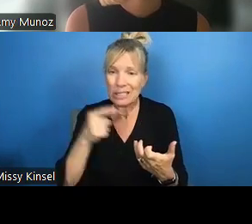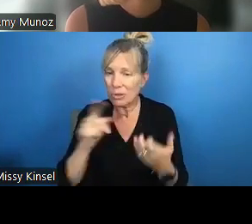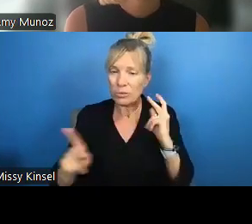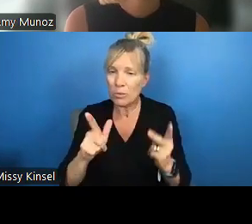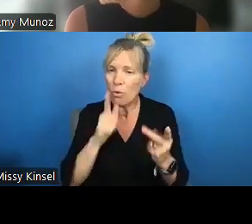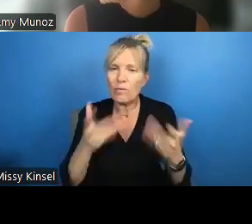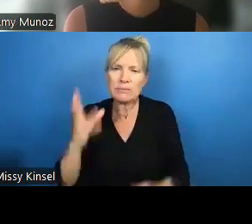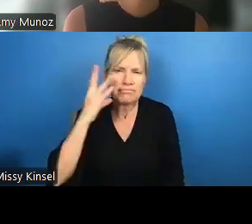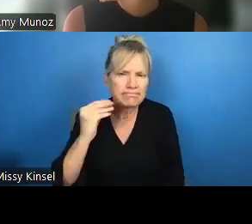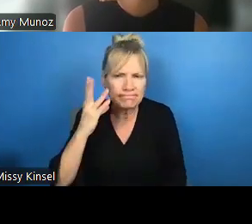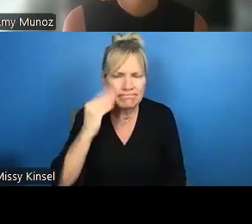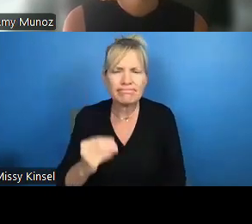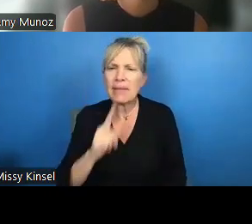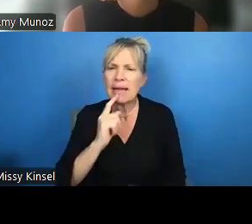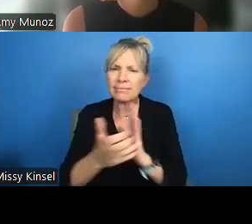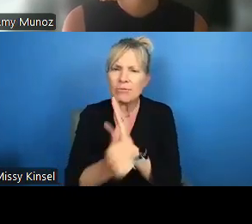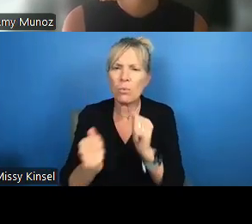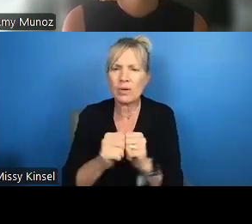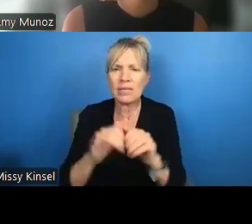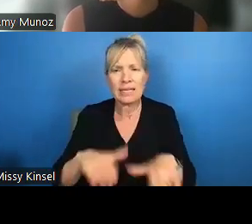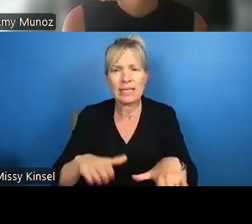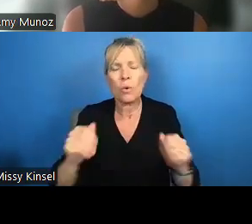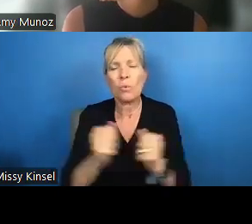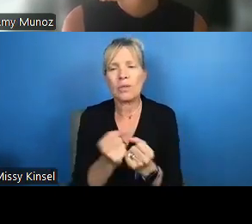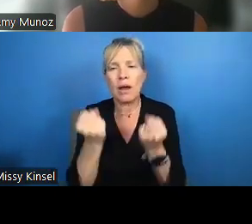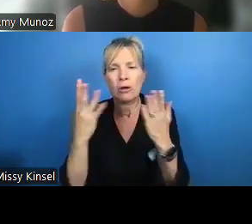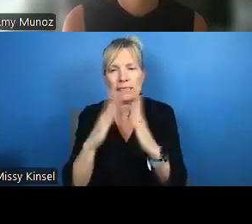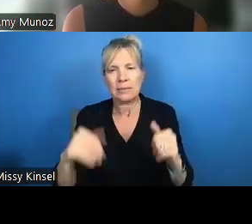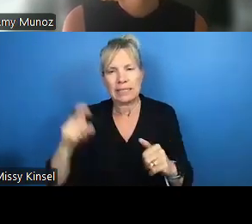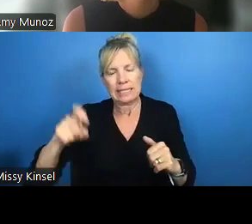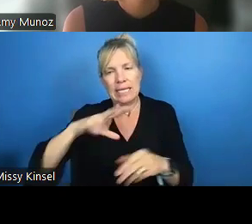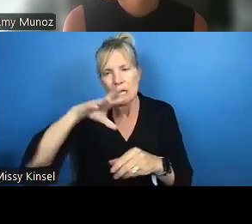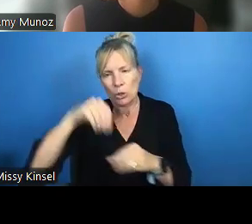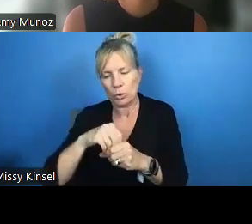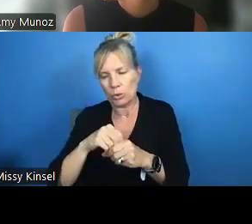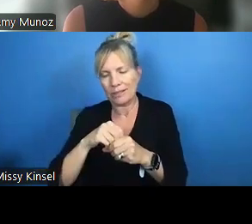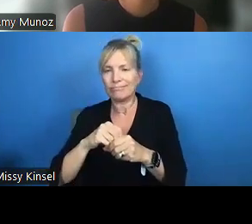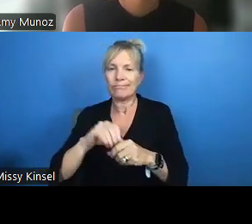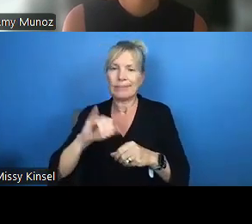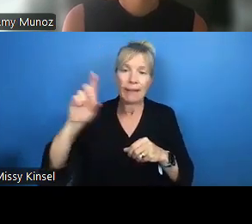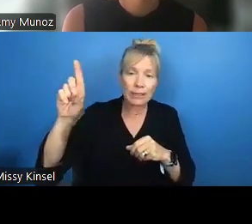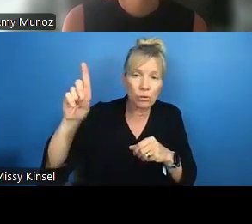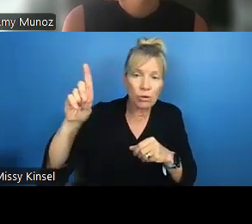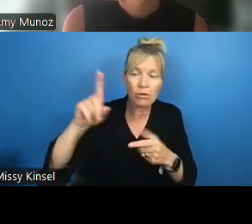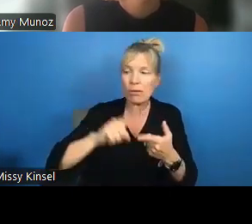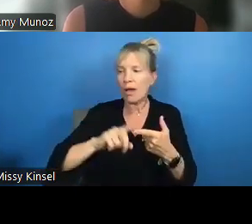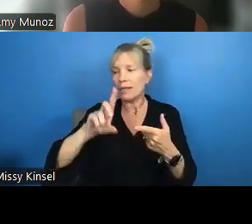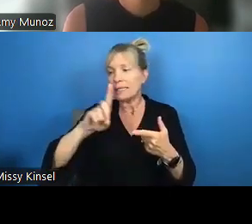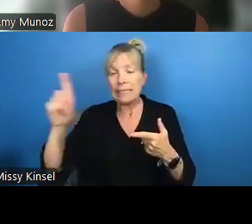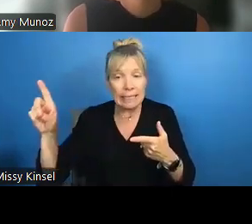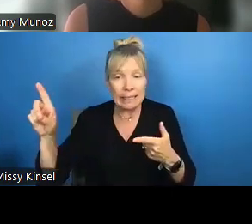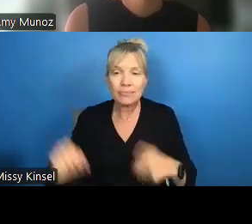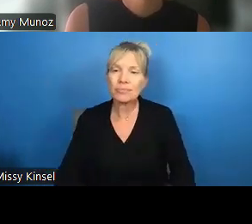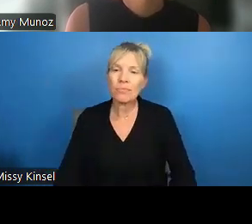have experience and competencies with kids with multi-system needs, including intellectual and developmental